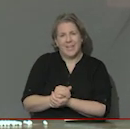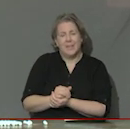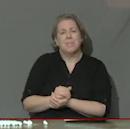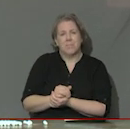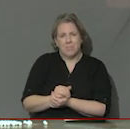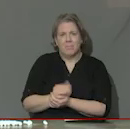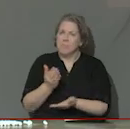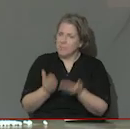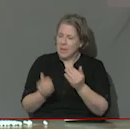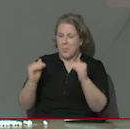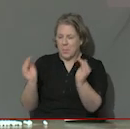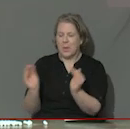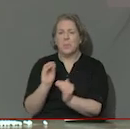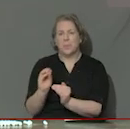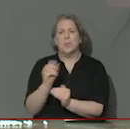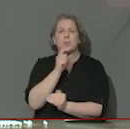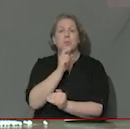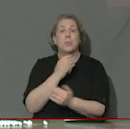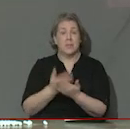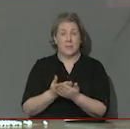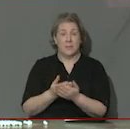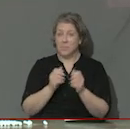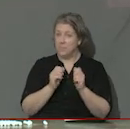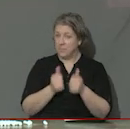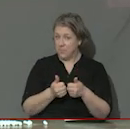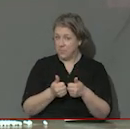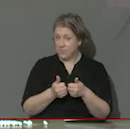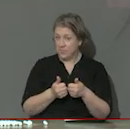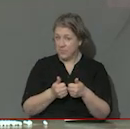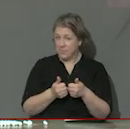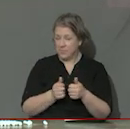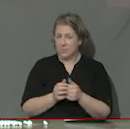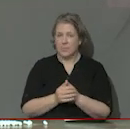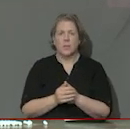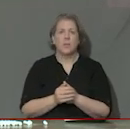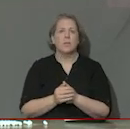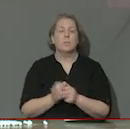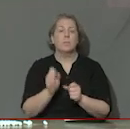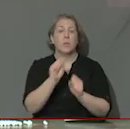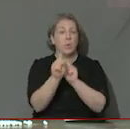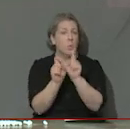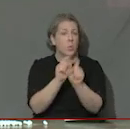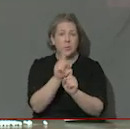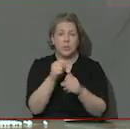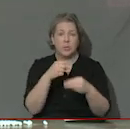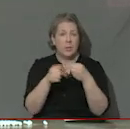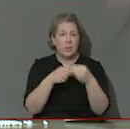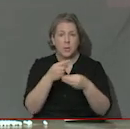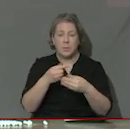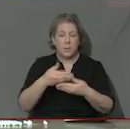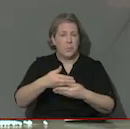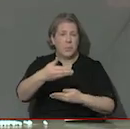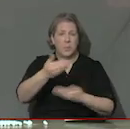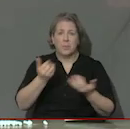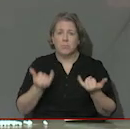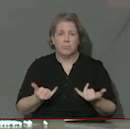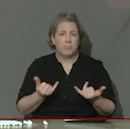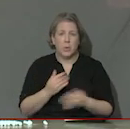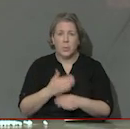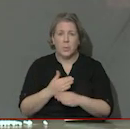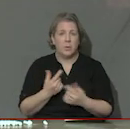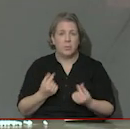in brackets. All right. Any questions on this question?